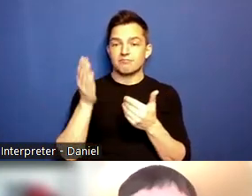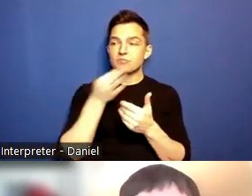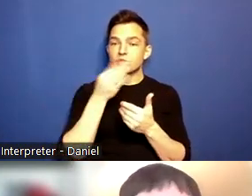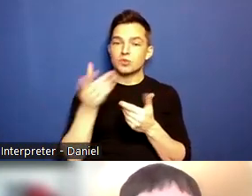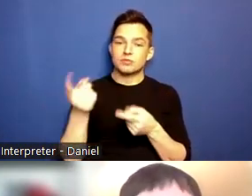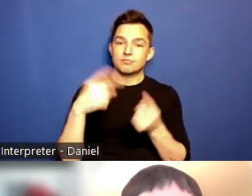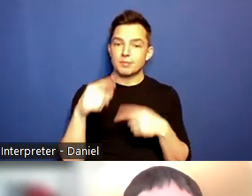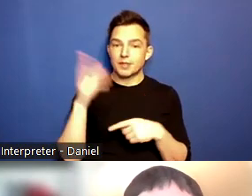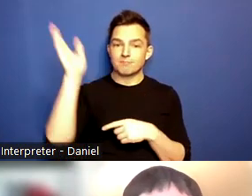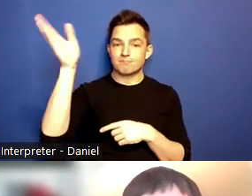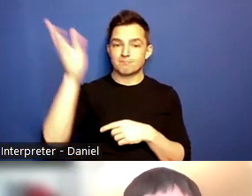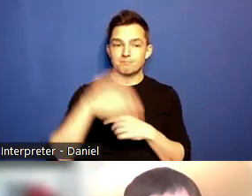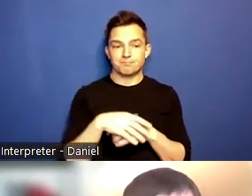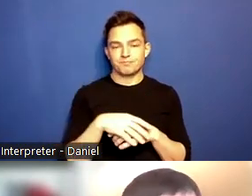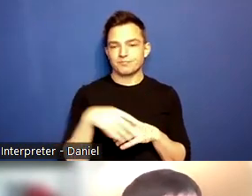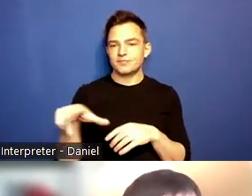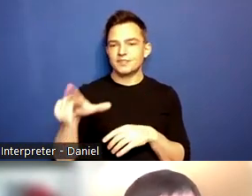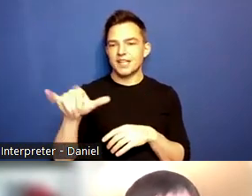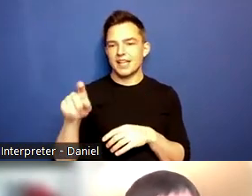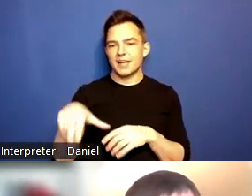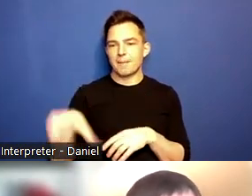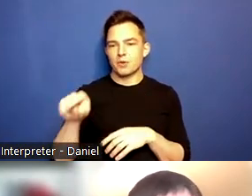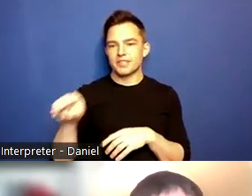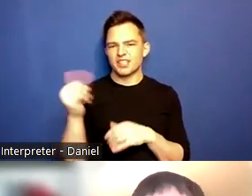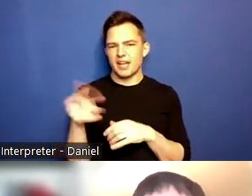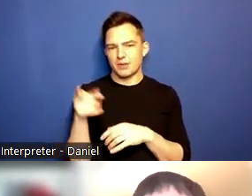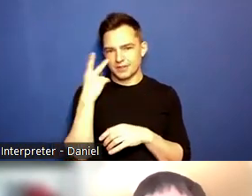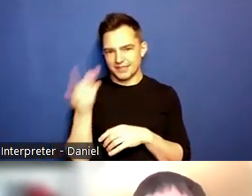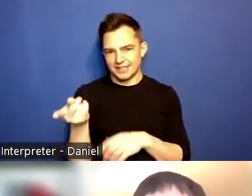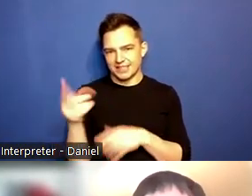is going in the chat now for those here live.